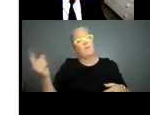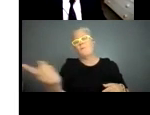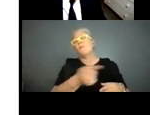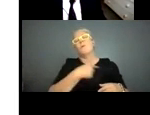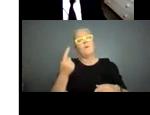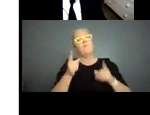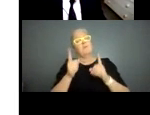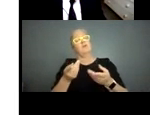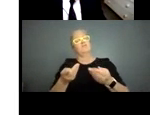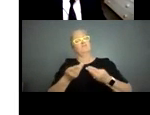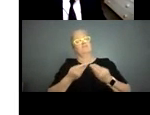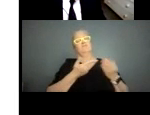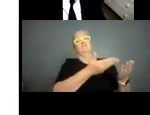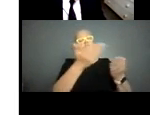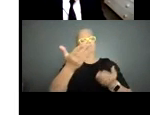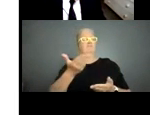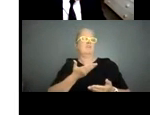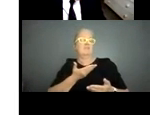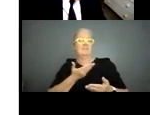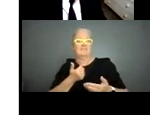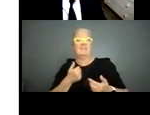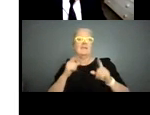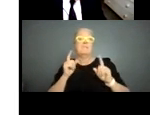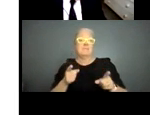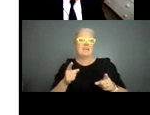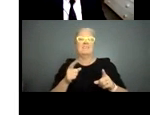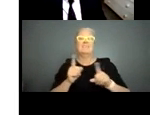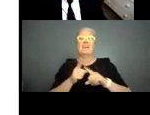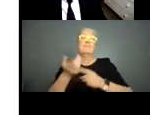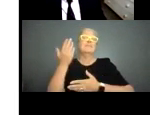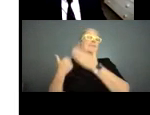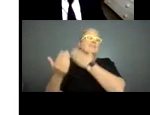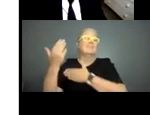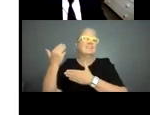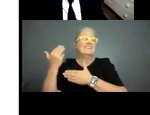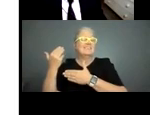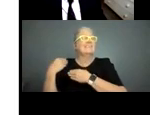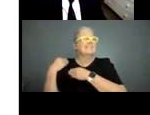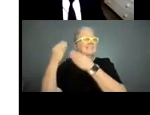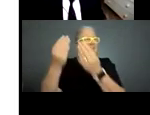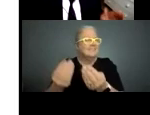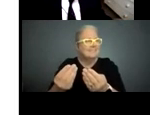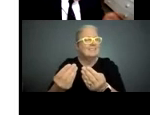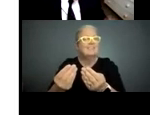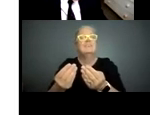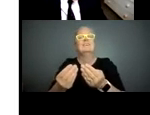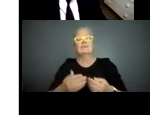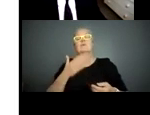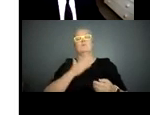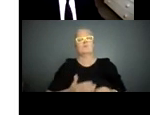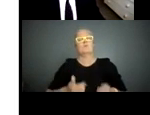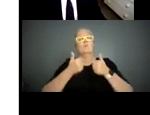our foot down on the accelerator of history here to make sure that much more resource and much more